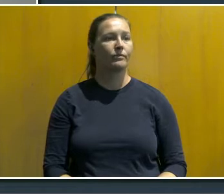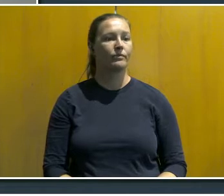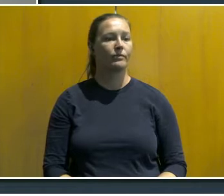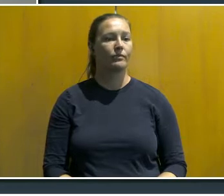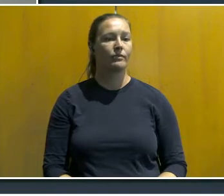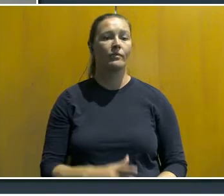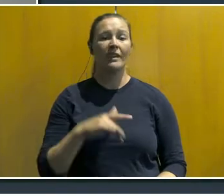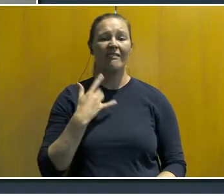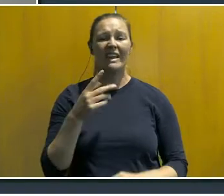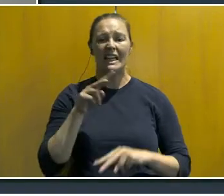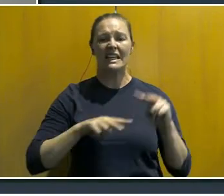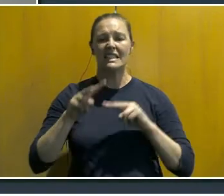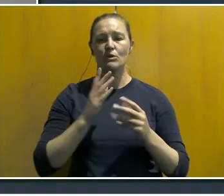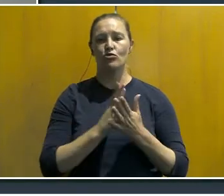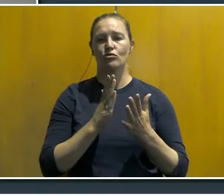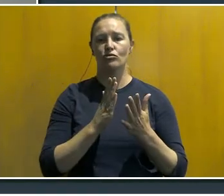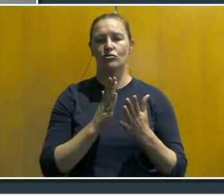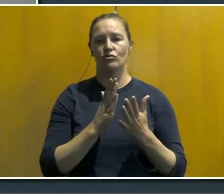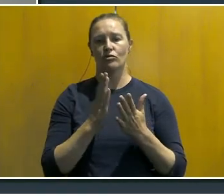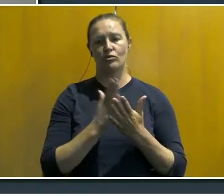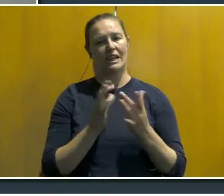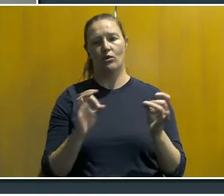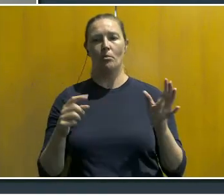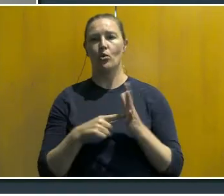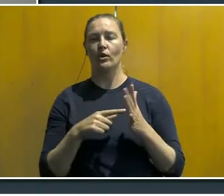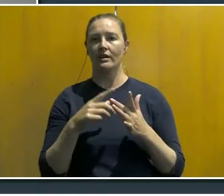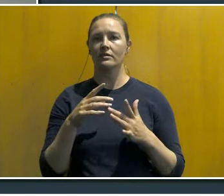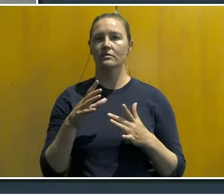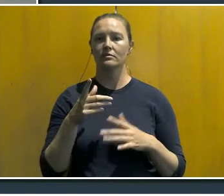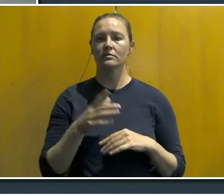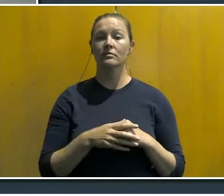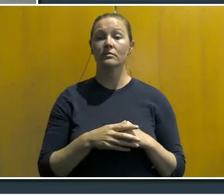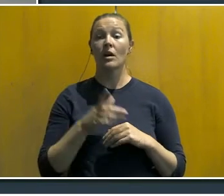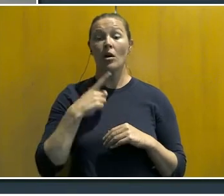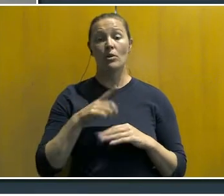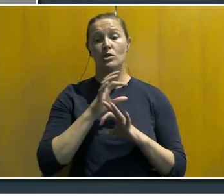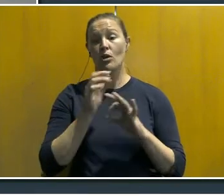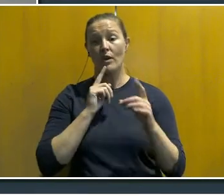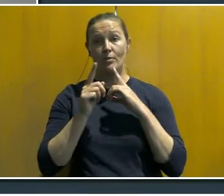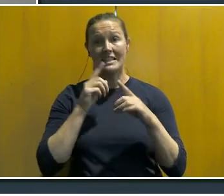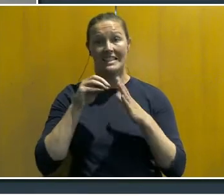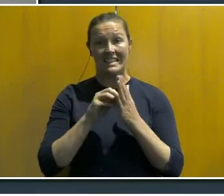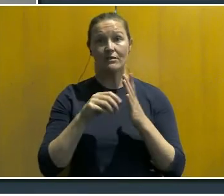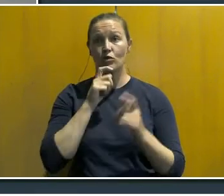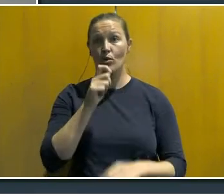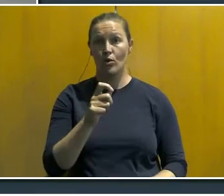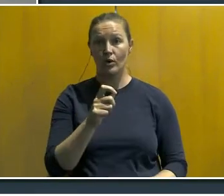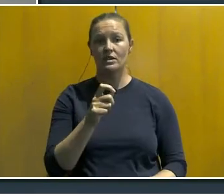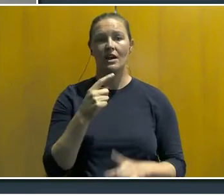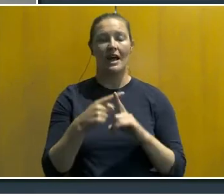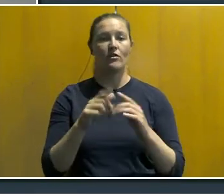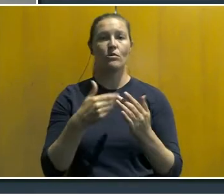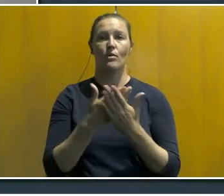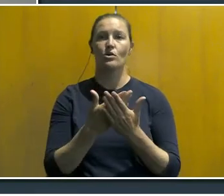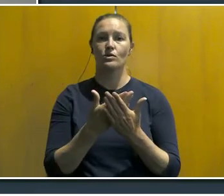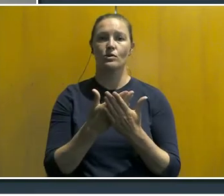that the assessment is arbitrary. In the absence of this information, and considering whether the proposal, including